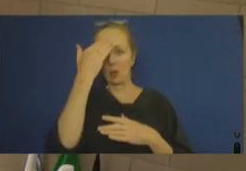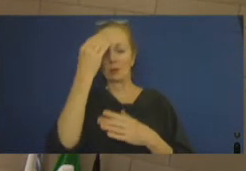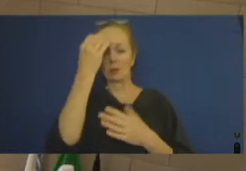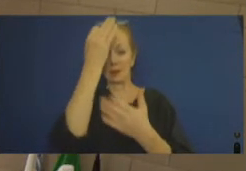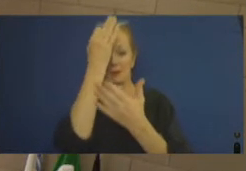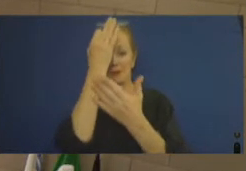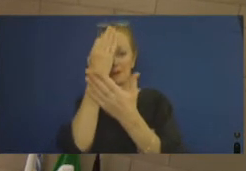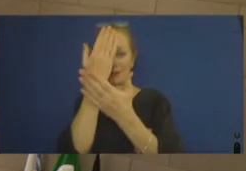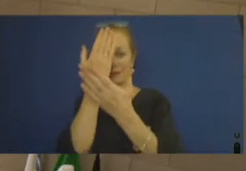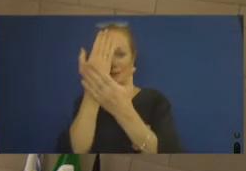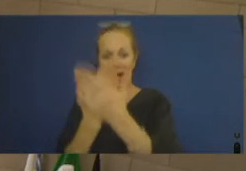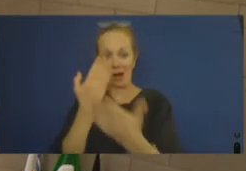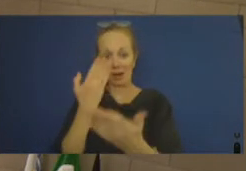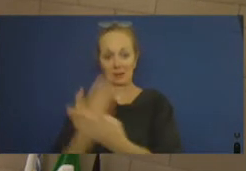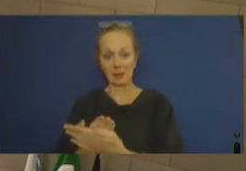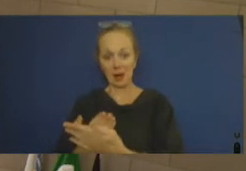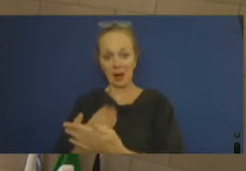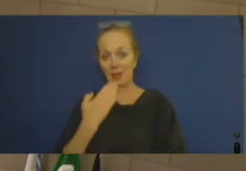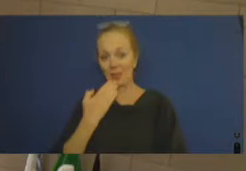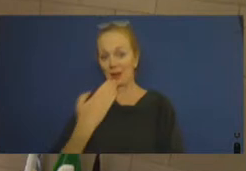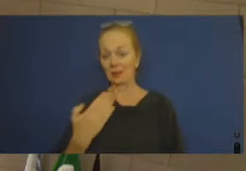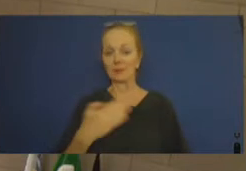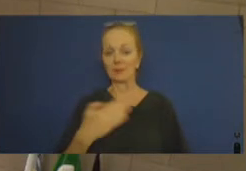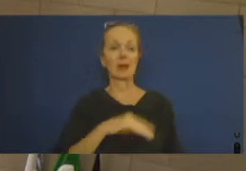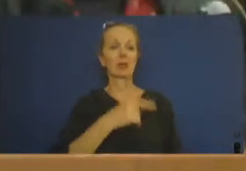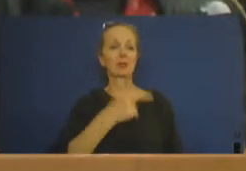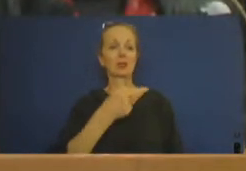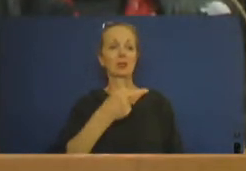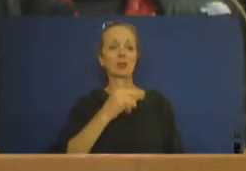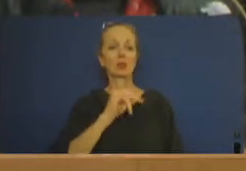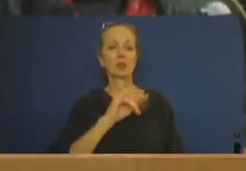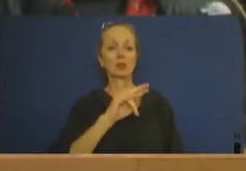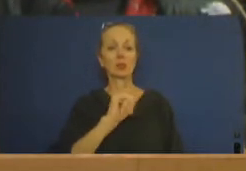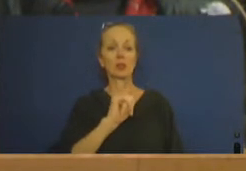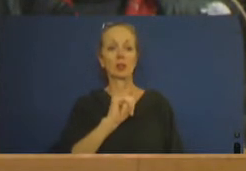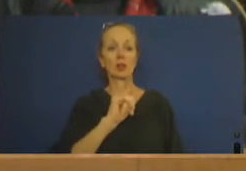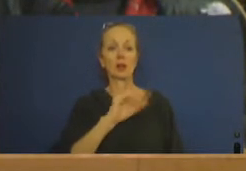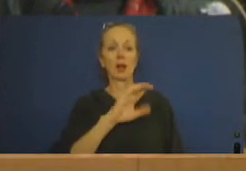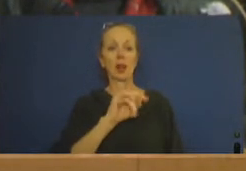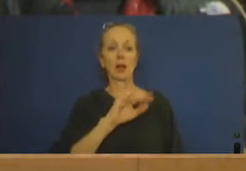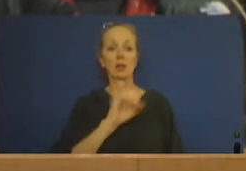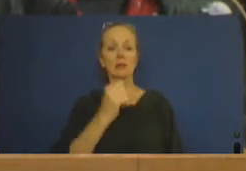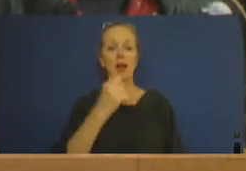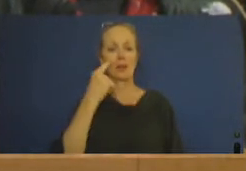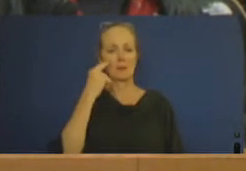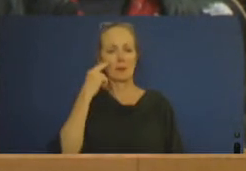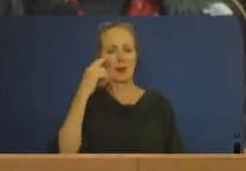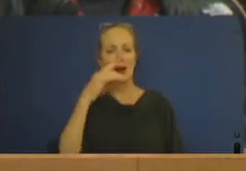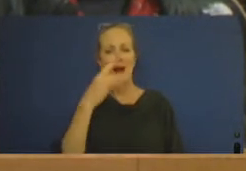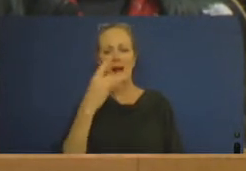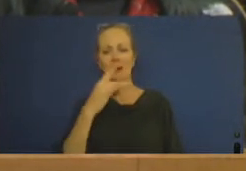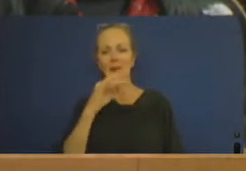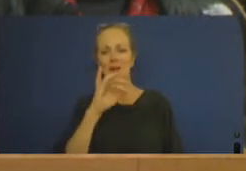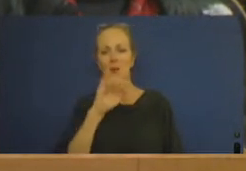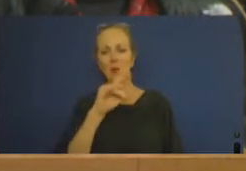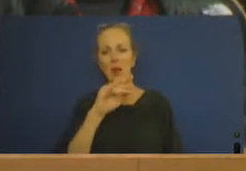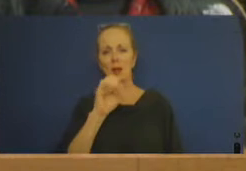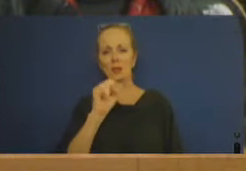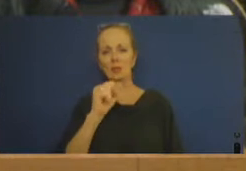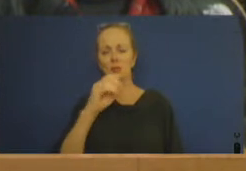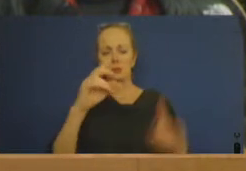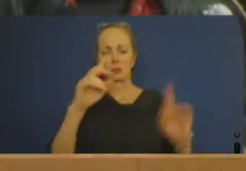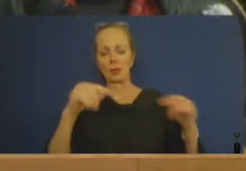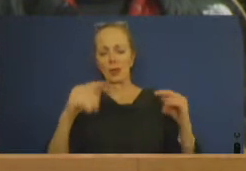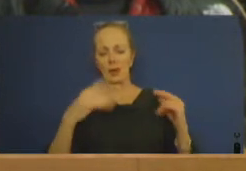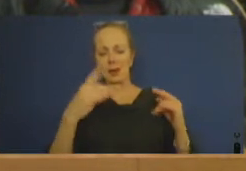Thank you. Thank you, I'm Gina Colias, and I believe that the 18-wheeler is 8 feet wide, so it does fit inside a 10-foot wide